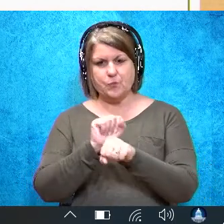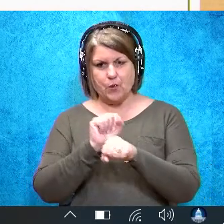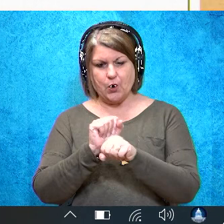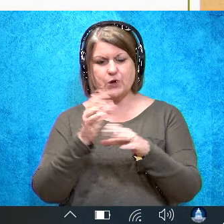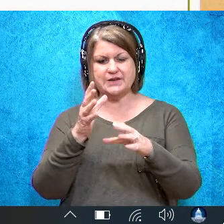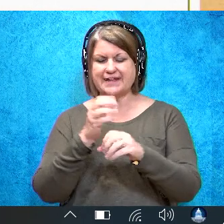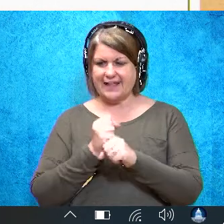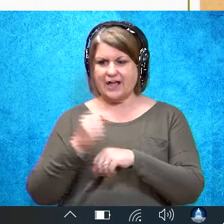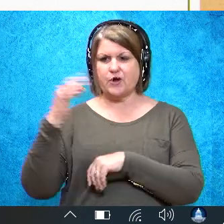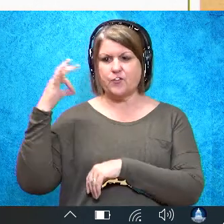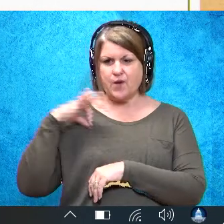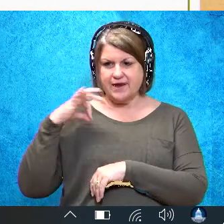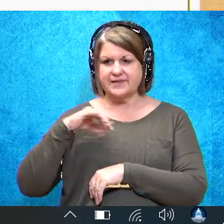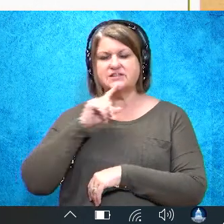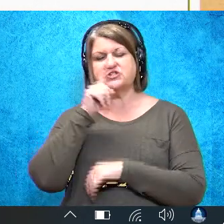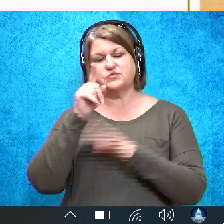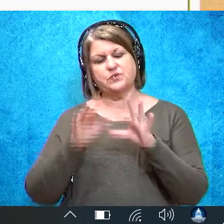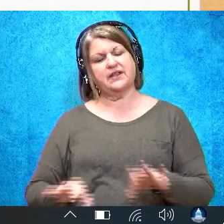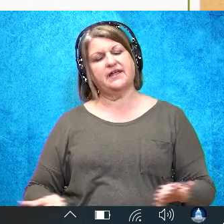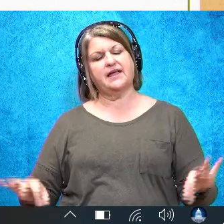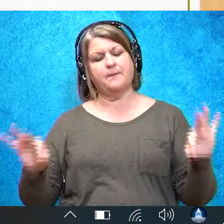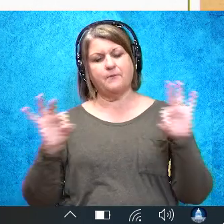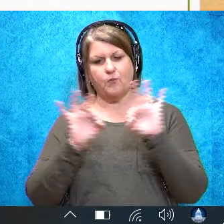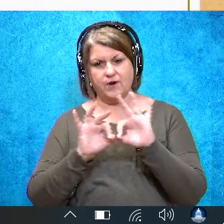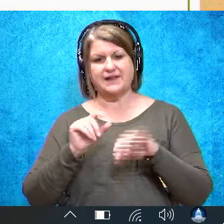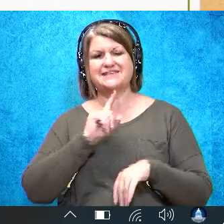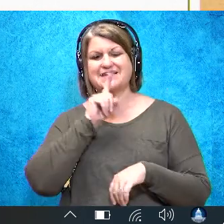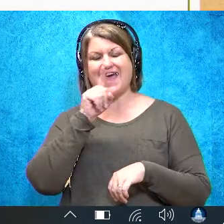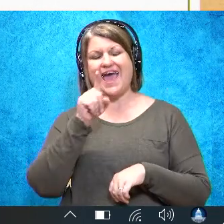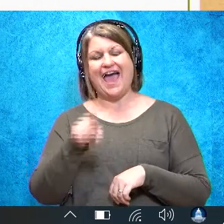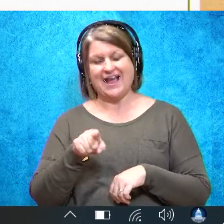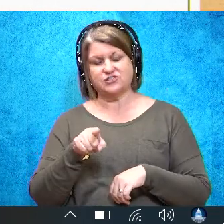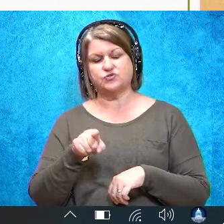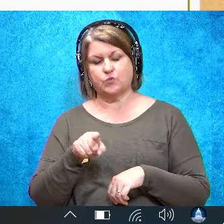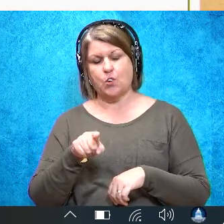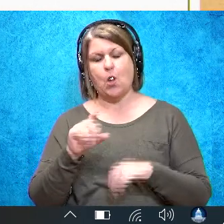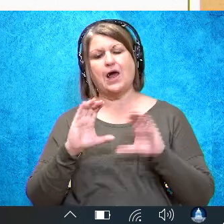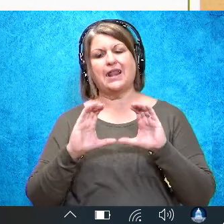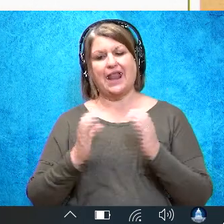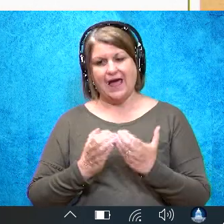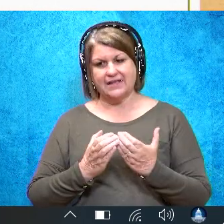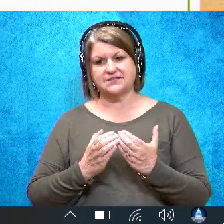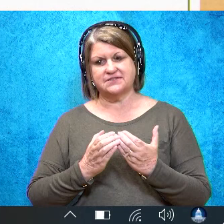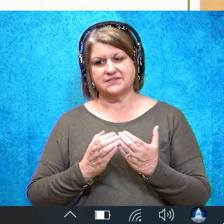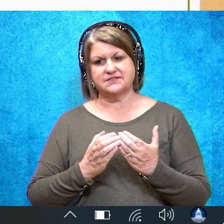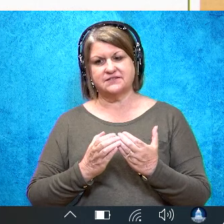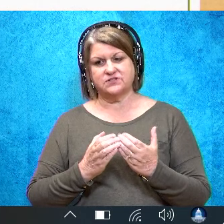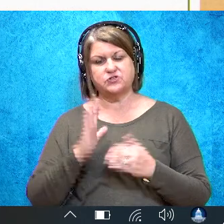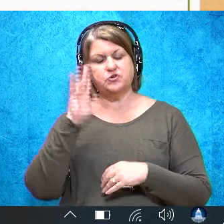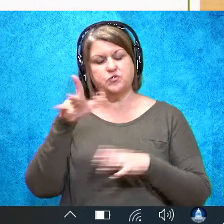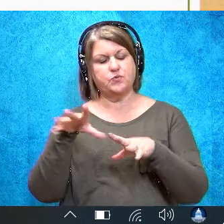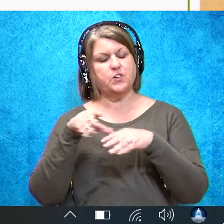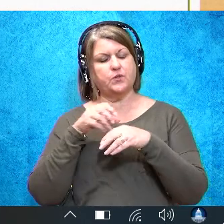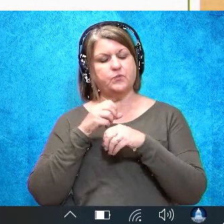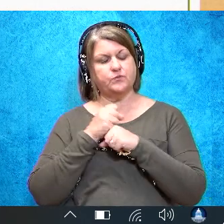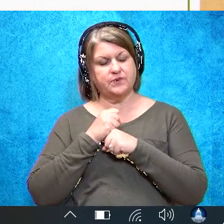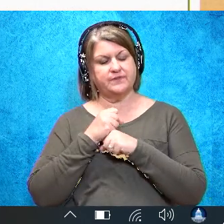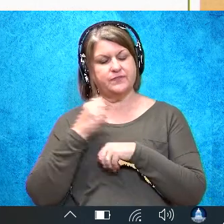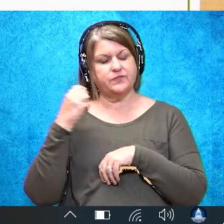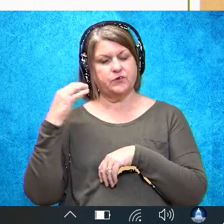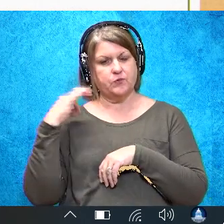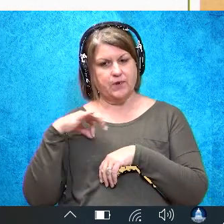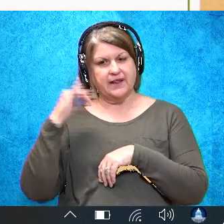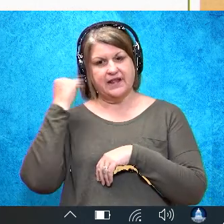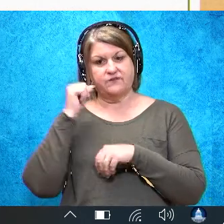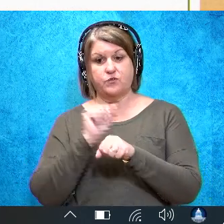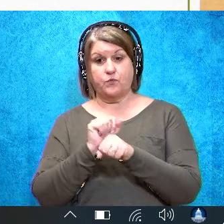credit. This is so important. It is an actual course. It is a class. You will get the credit if you do the work. So you